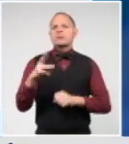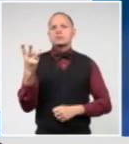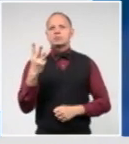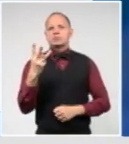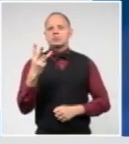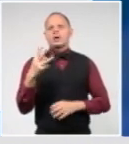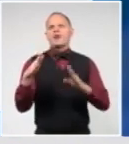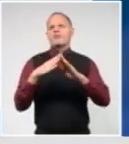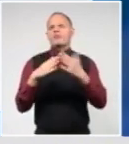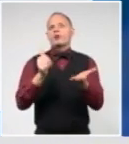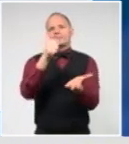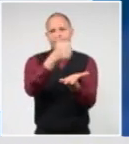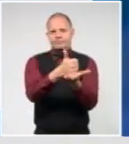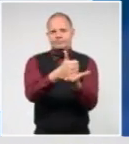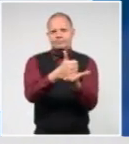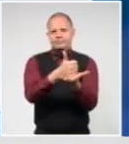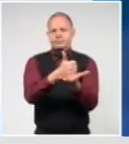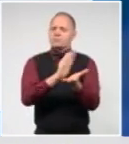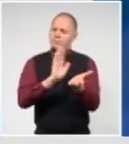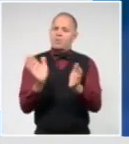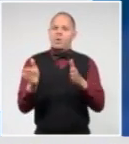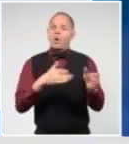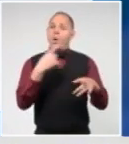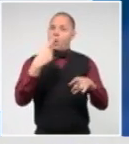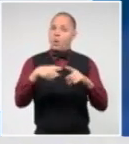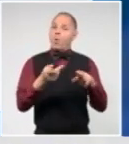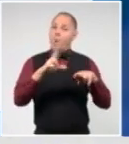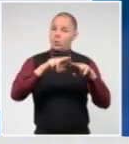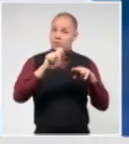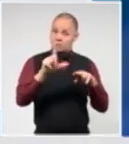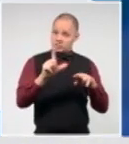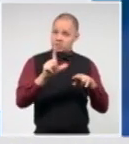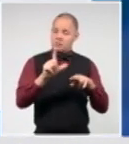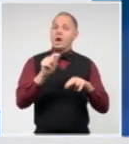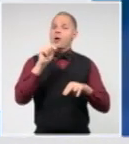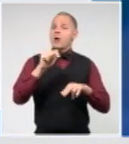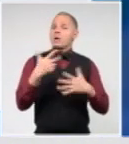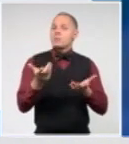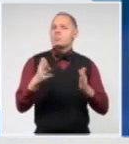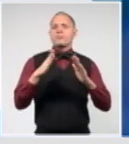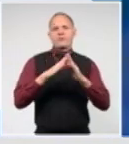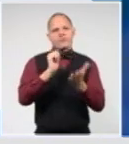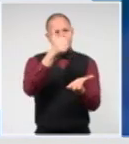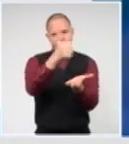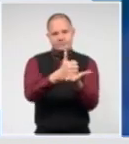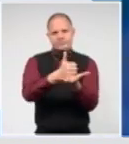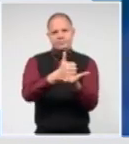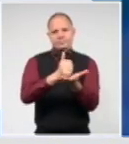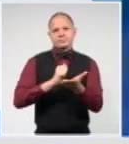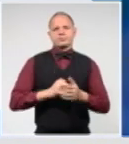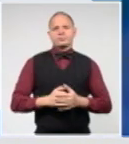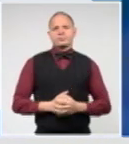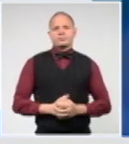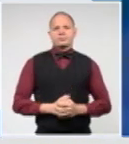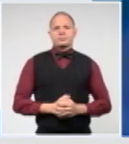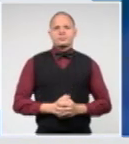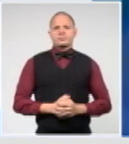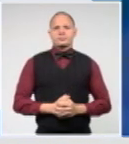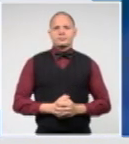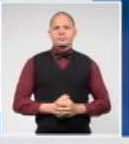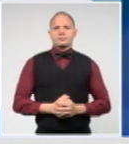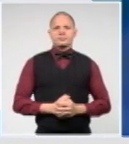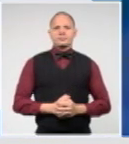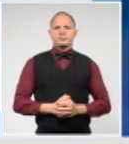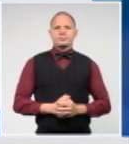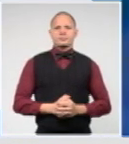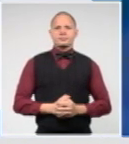belong to the municipality of the same name. The case from Holguín belongs to the municipality of Holguín,